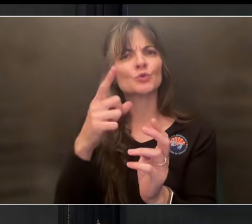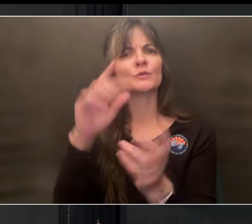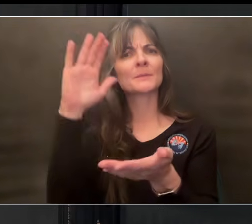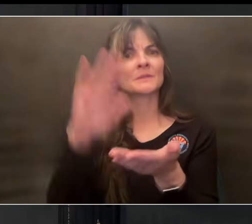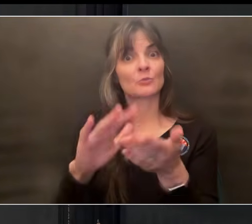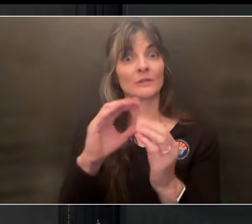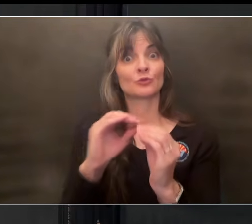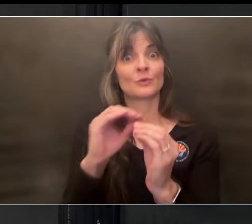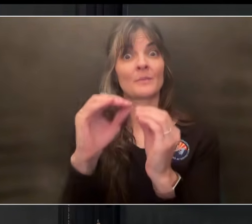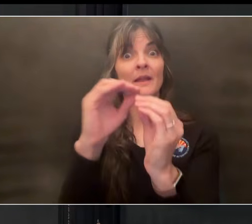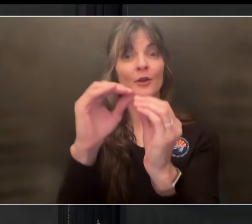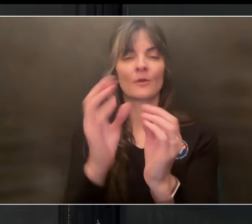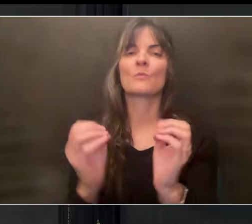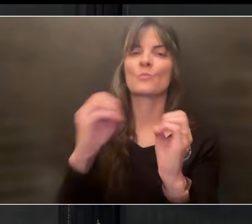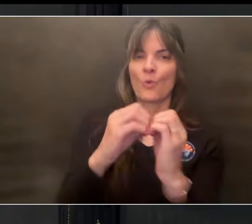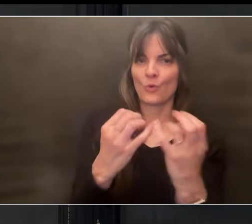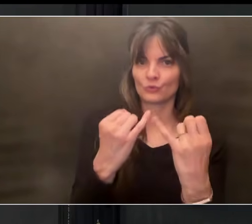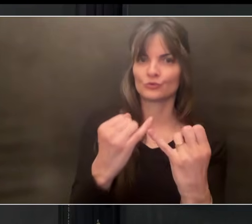they can,